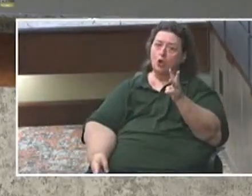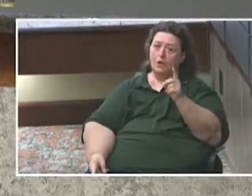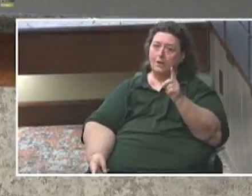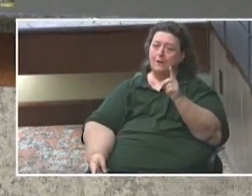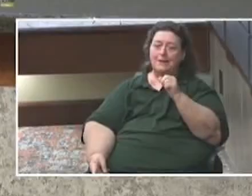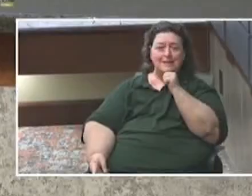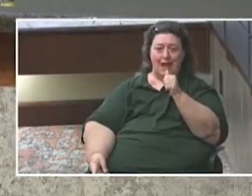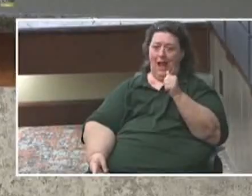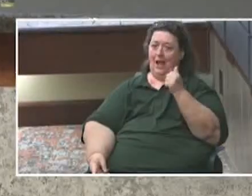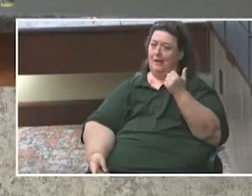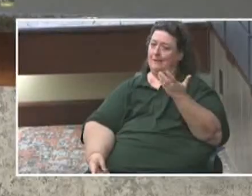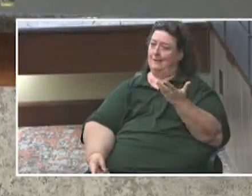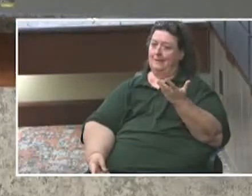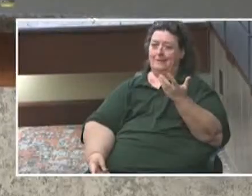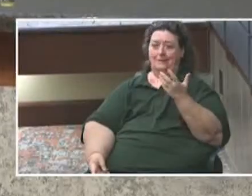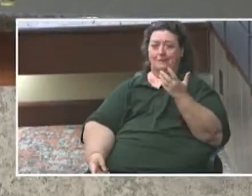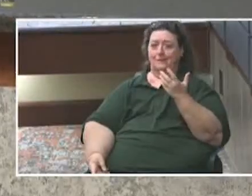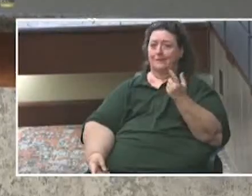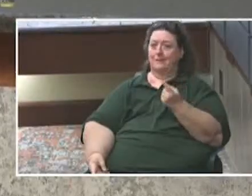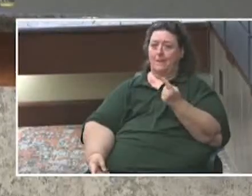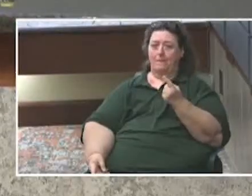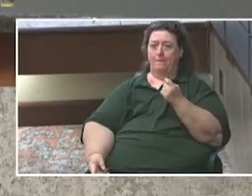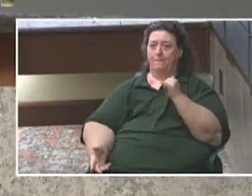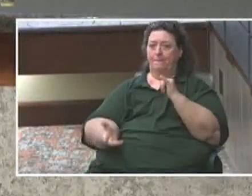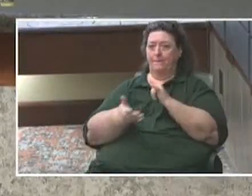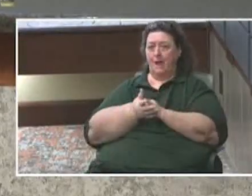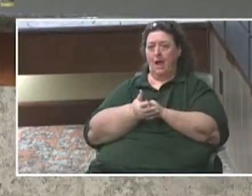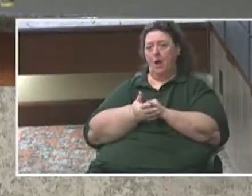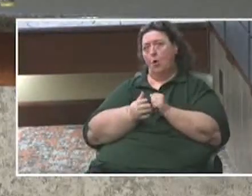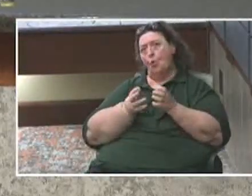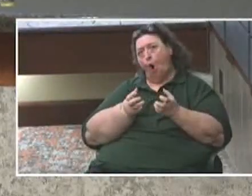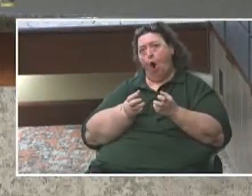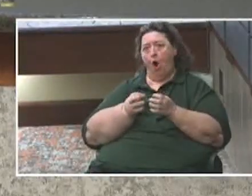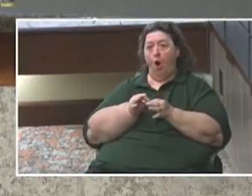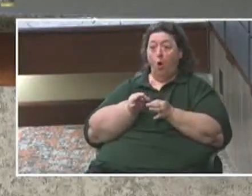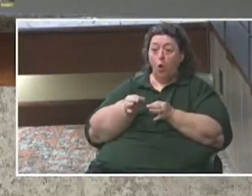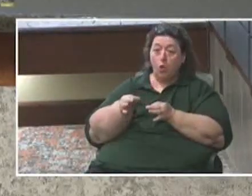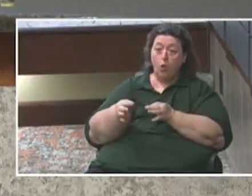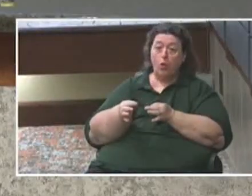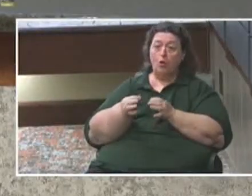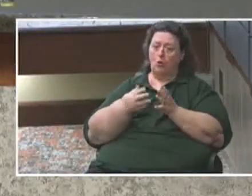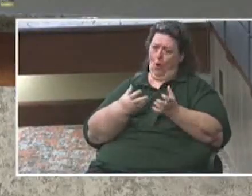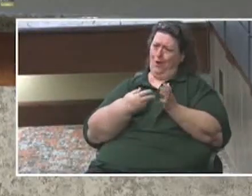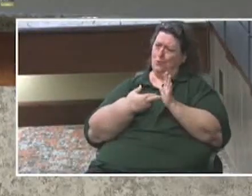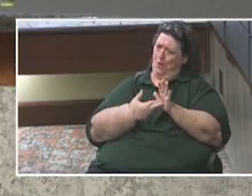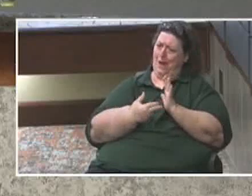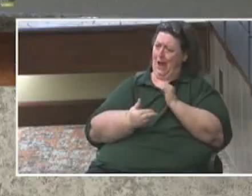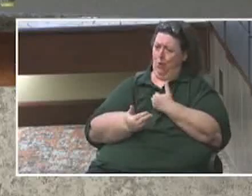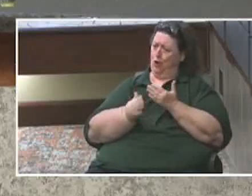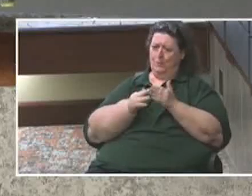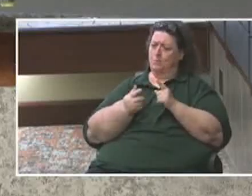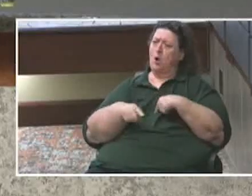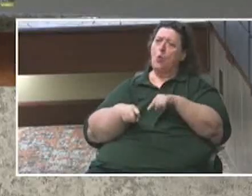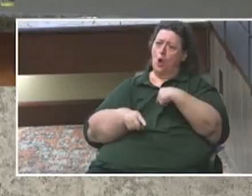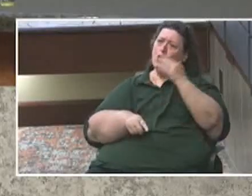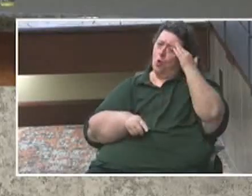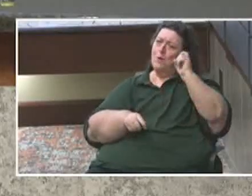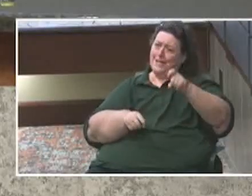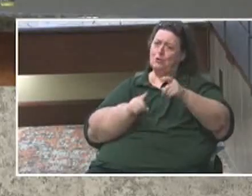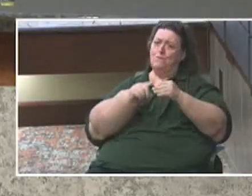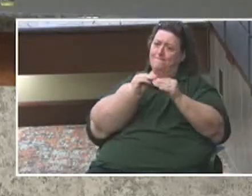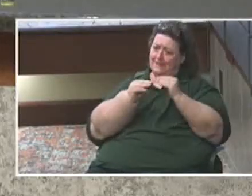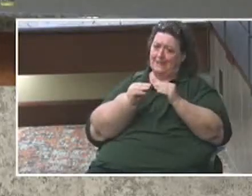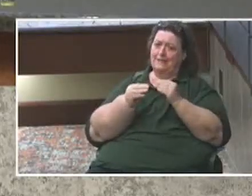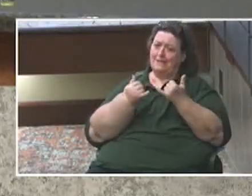it is not something that is appealing or that we want to represent our community. But we know we need to fix the things that we need to